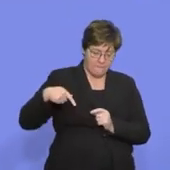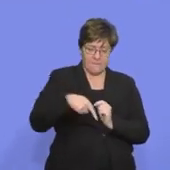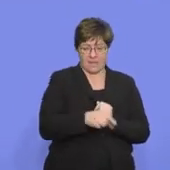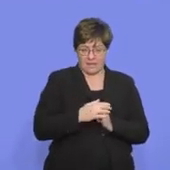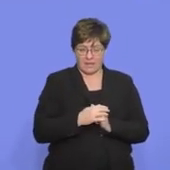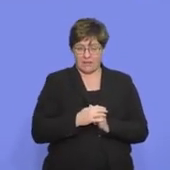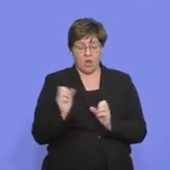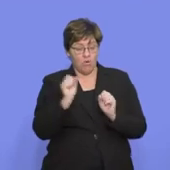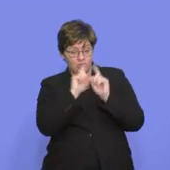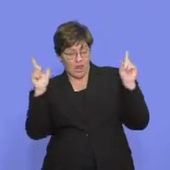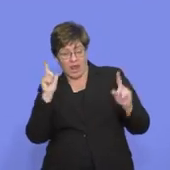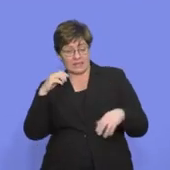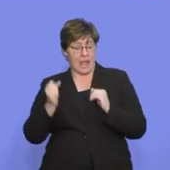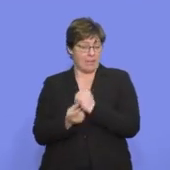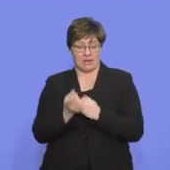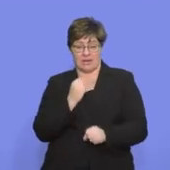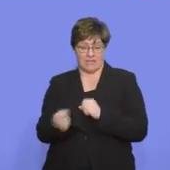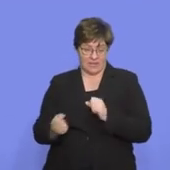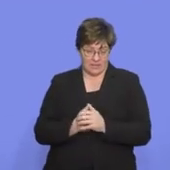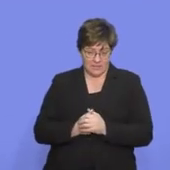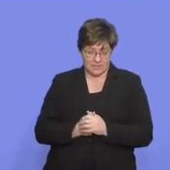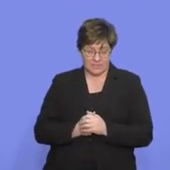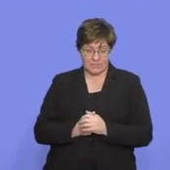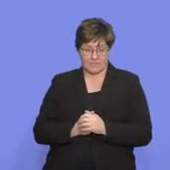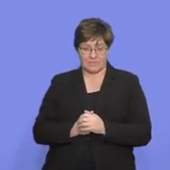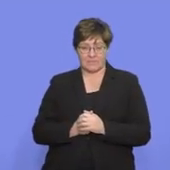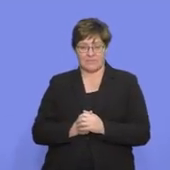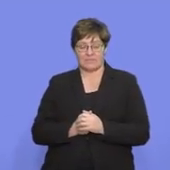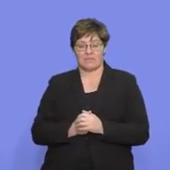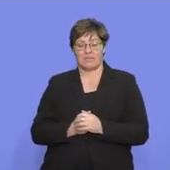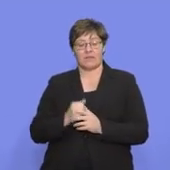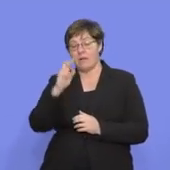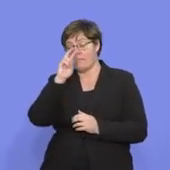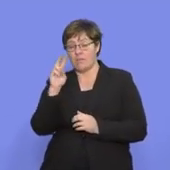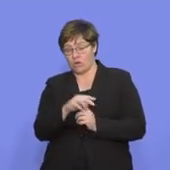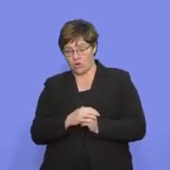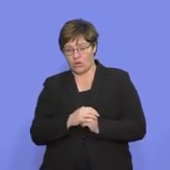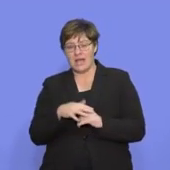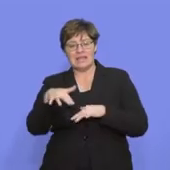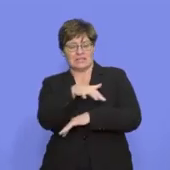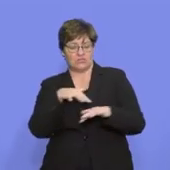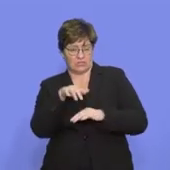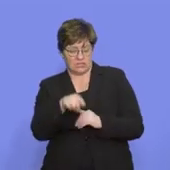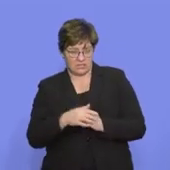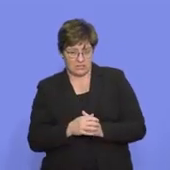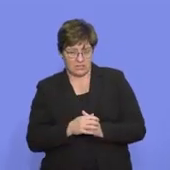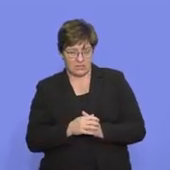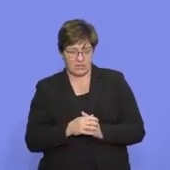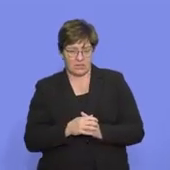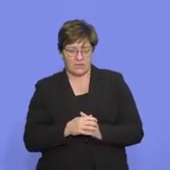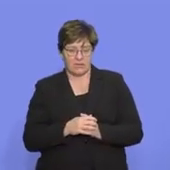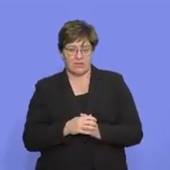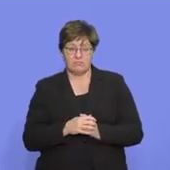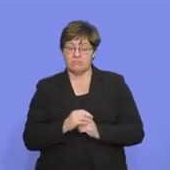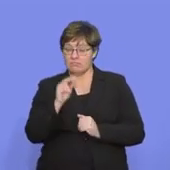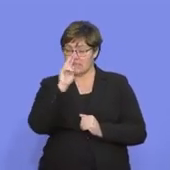even realize this is going on while it's going on. So let's have a look at this situation here. You can see